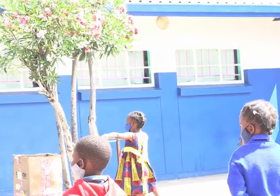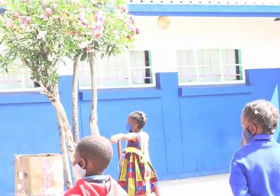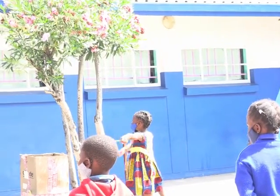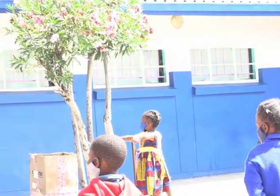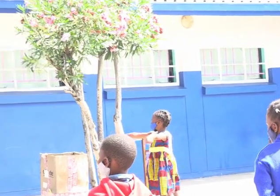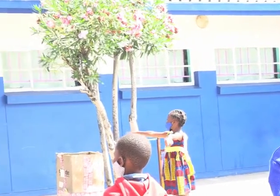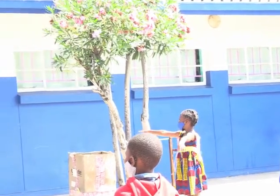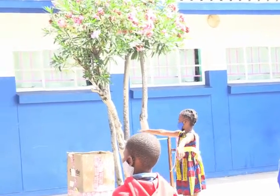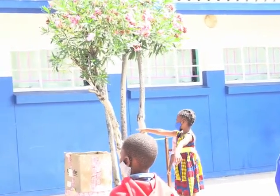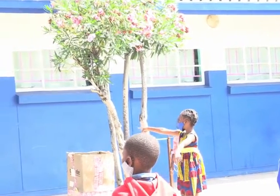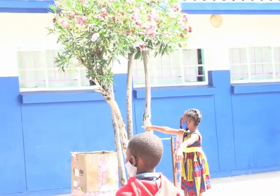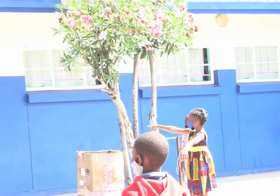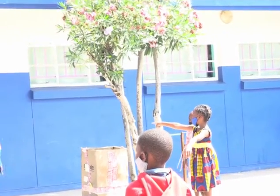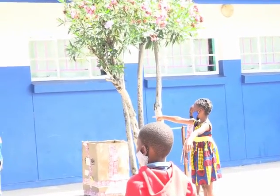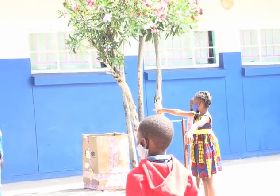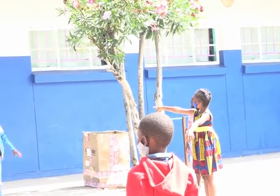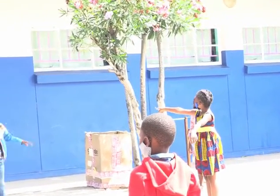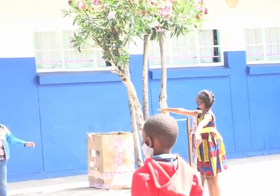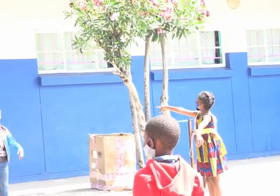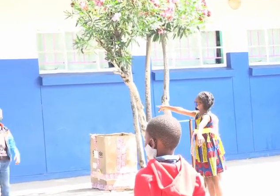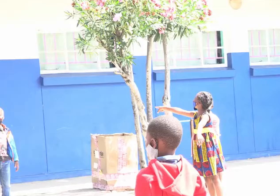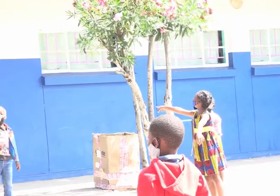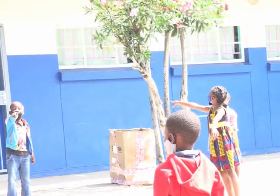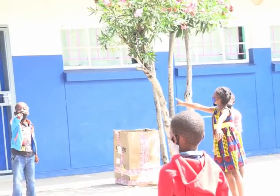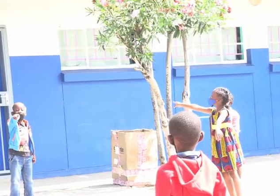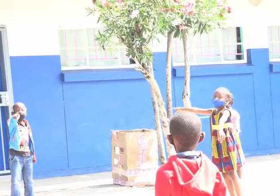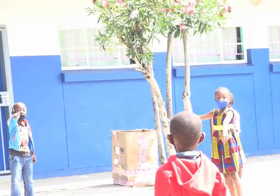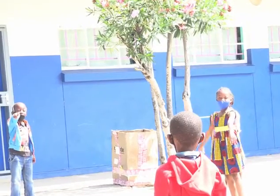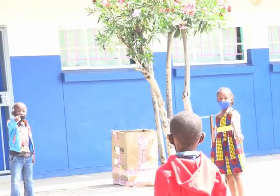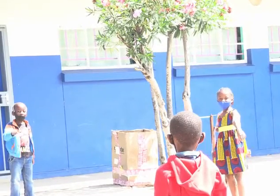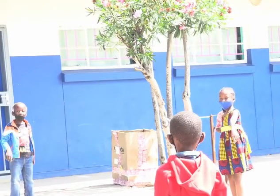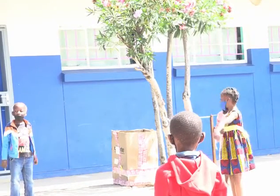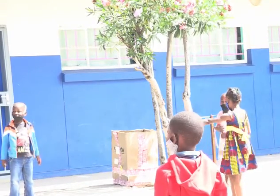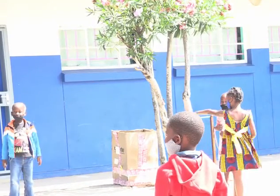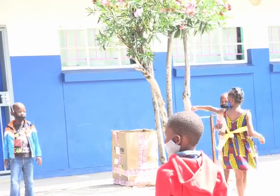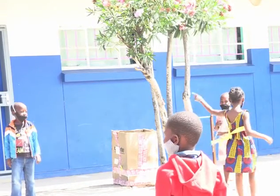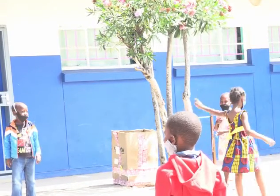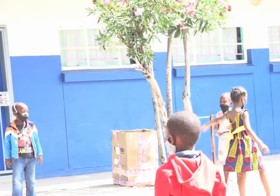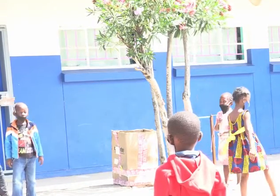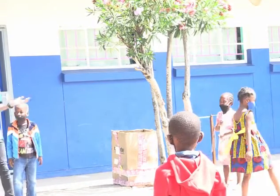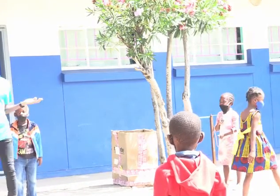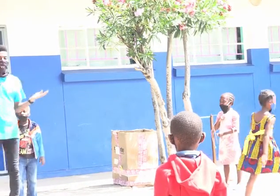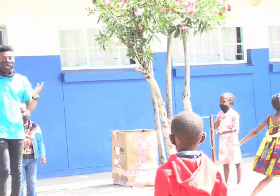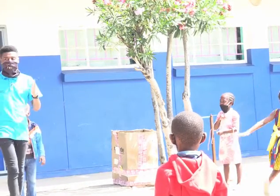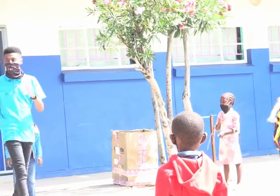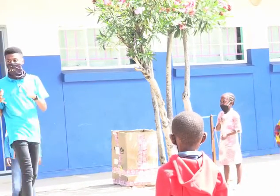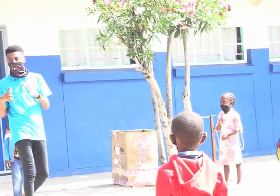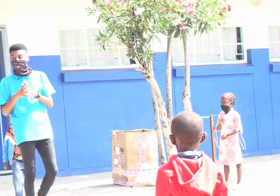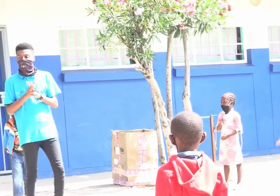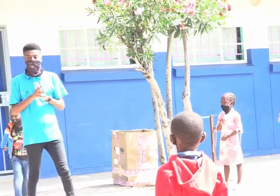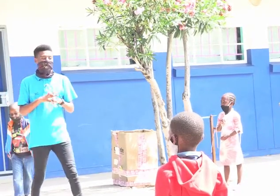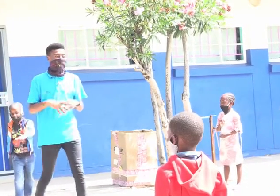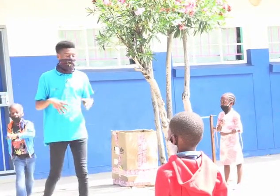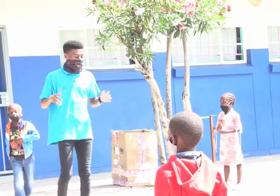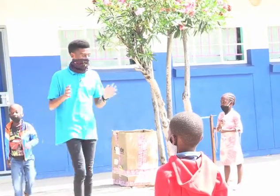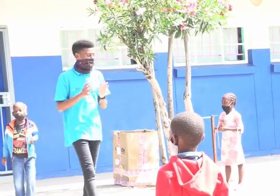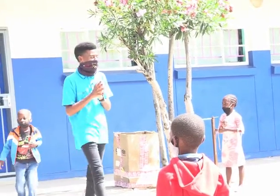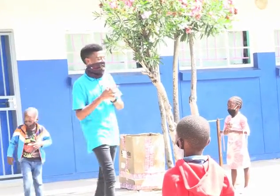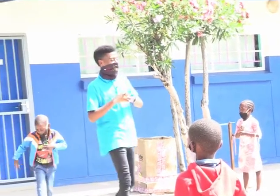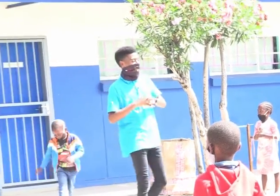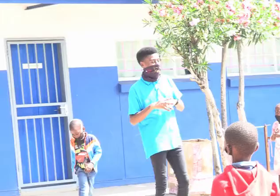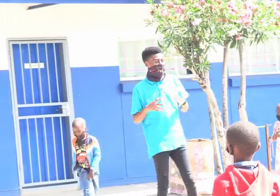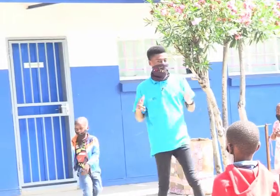Okay. guys, let's do it one more time, and then we go back into class. Okay. Okay, So so this time I'll be doing it. Okay,